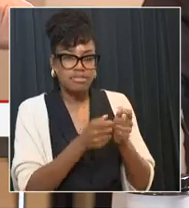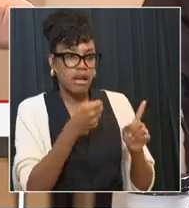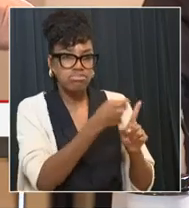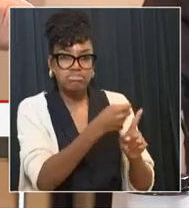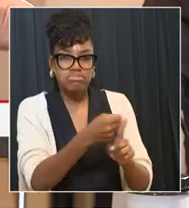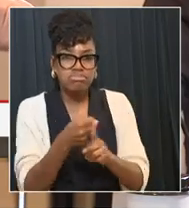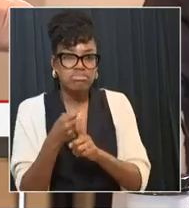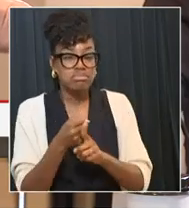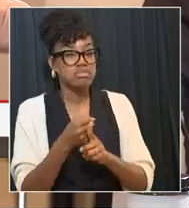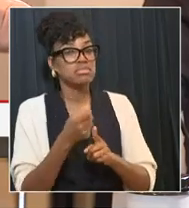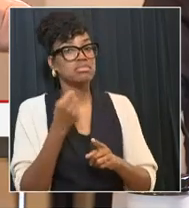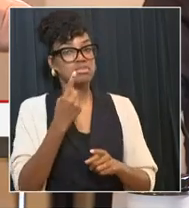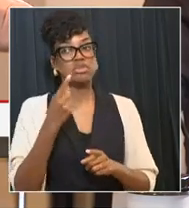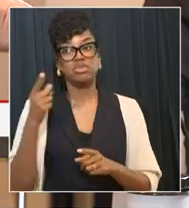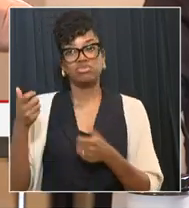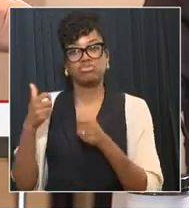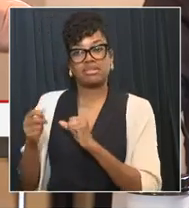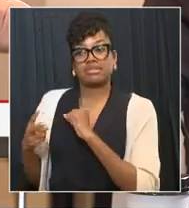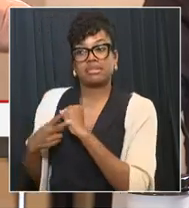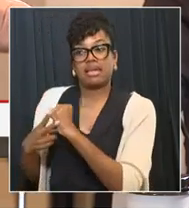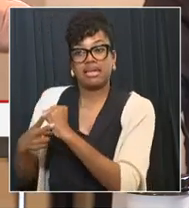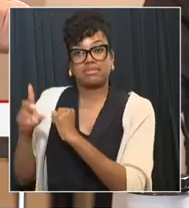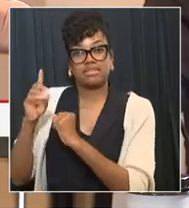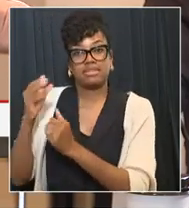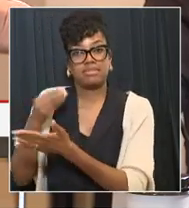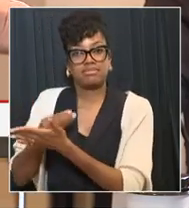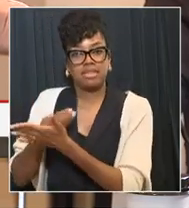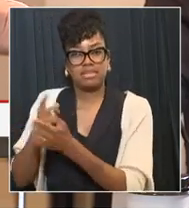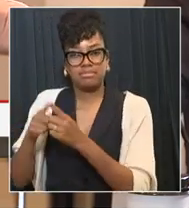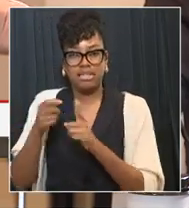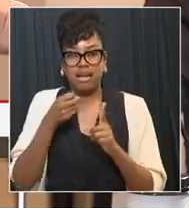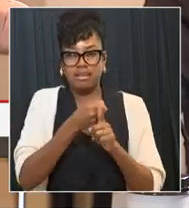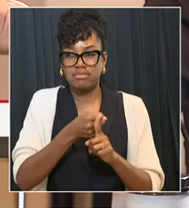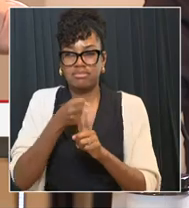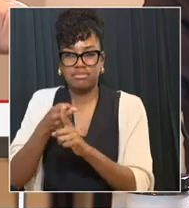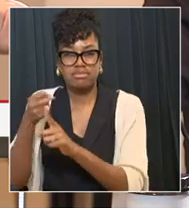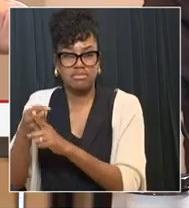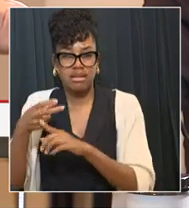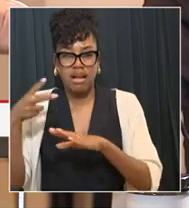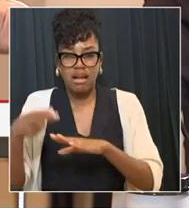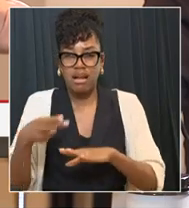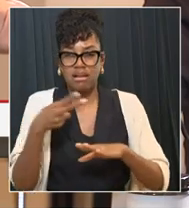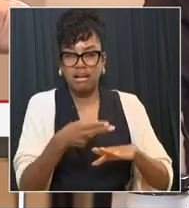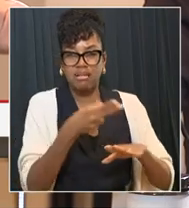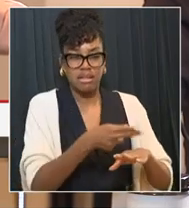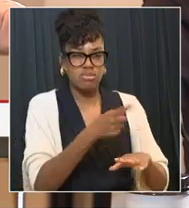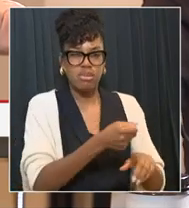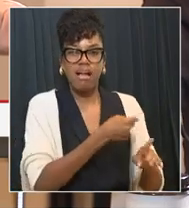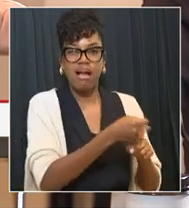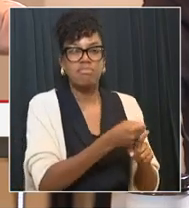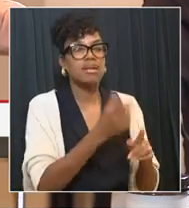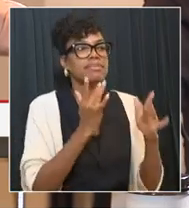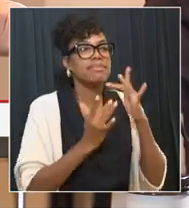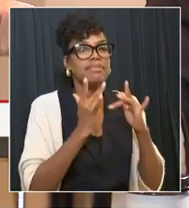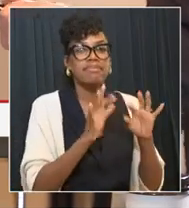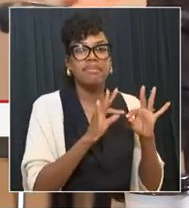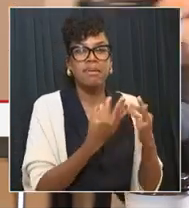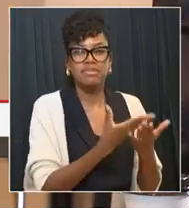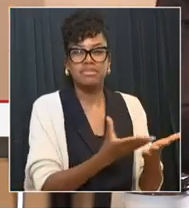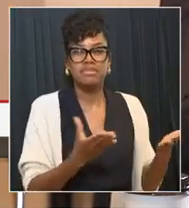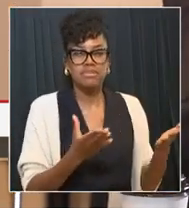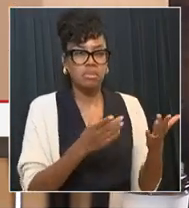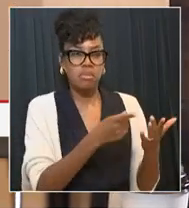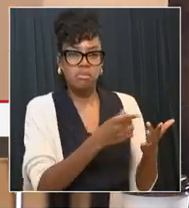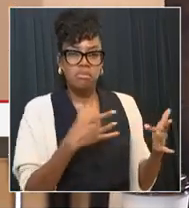say, first of all, to those who are concerned that some of these cuts may impact some of the lowest income residents in the district? Well,